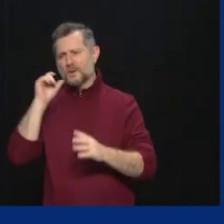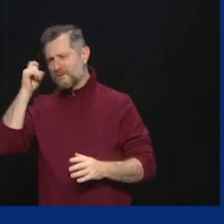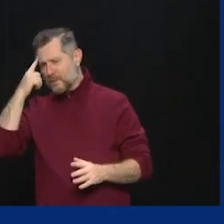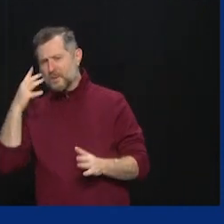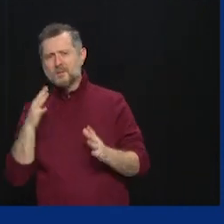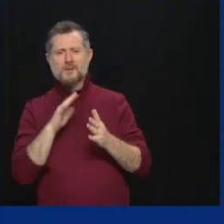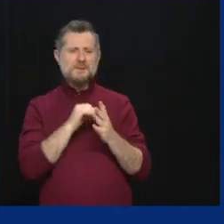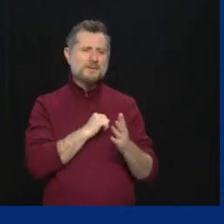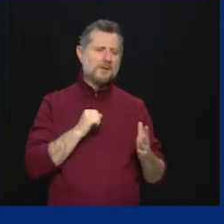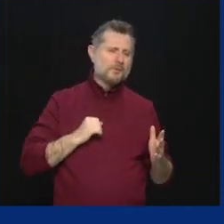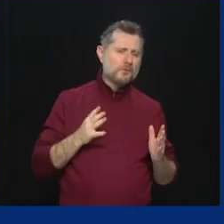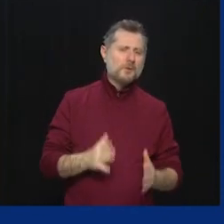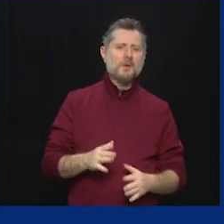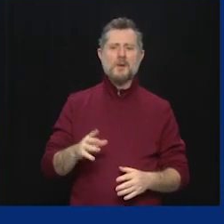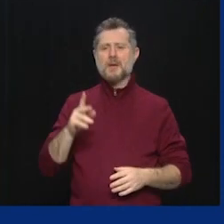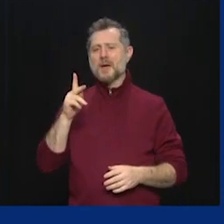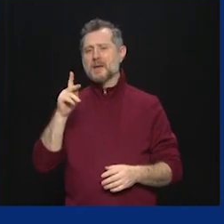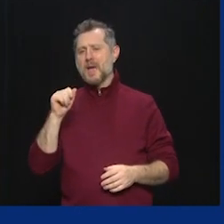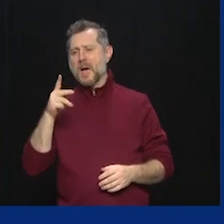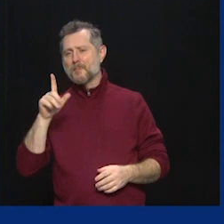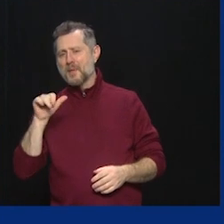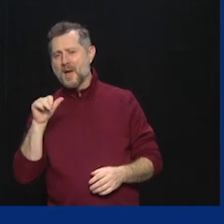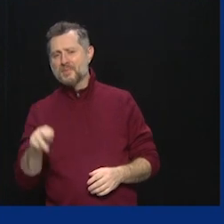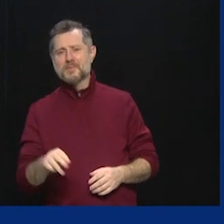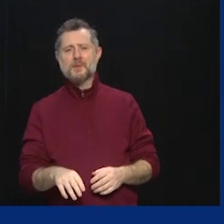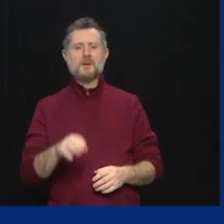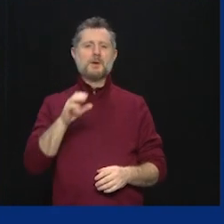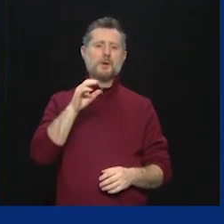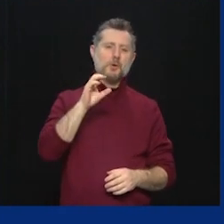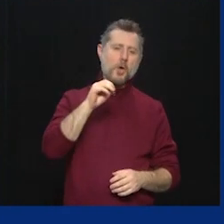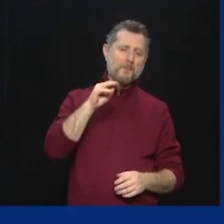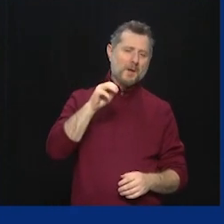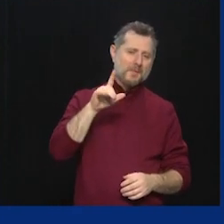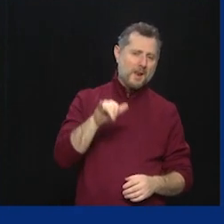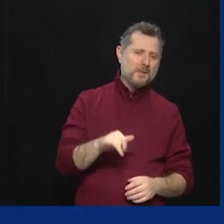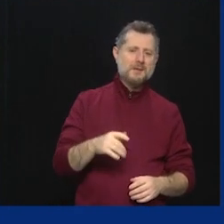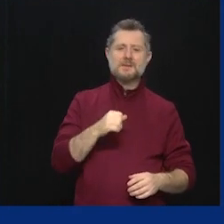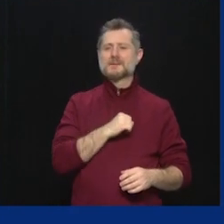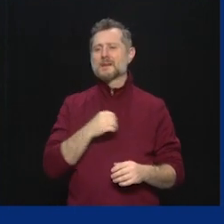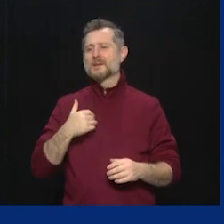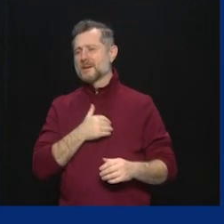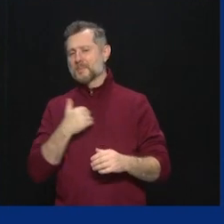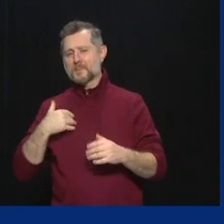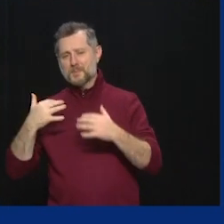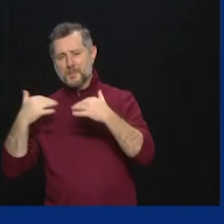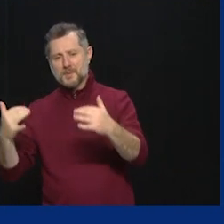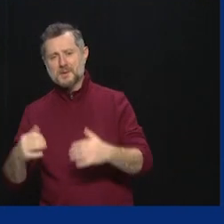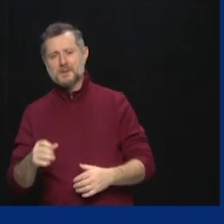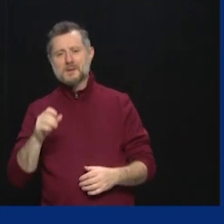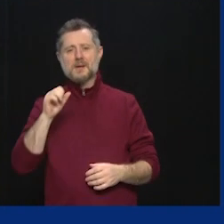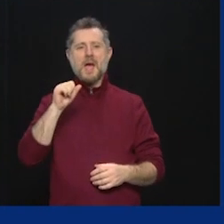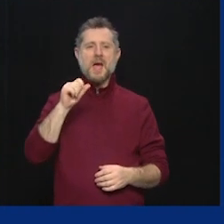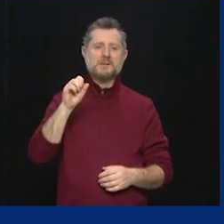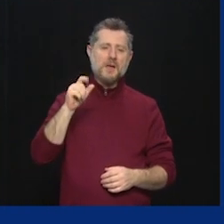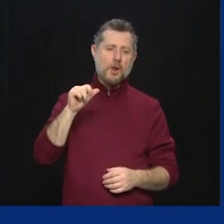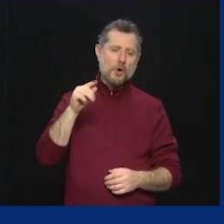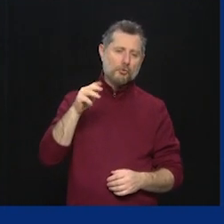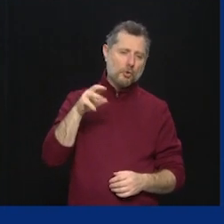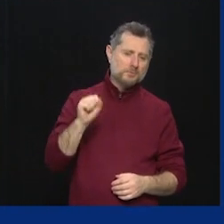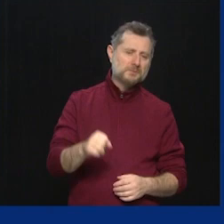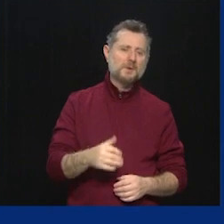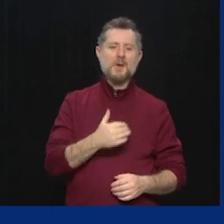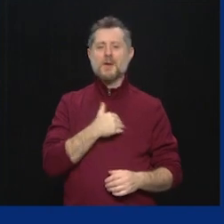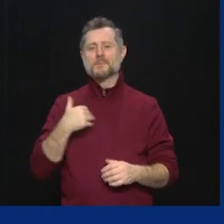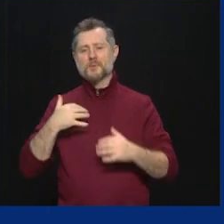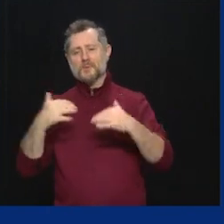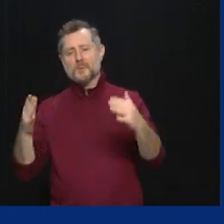Kaplan, Senator Todd Kaminsky, Assemblymember Michelle Solanges, Assemblymember Clyde Burnell. They're all abutted